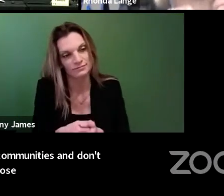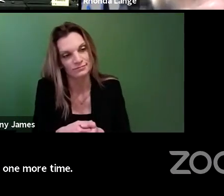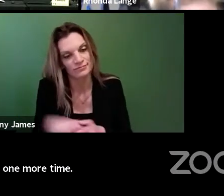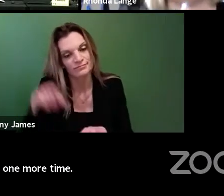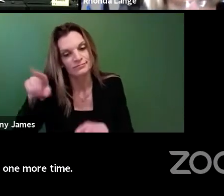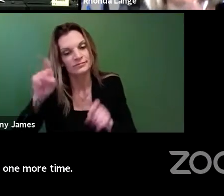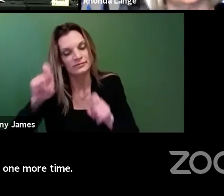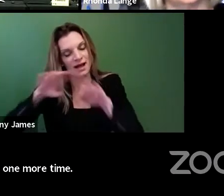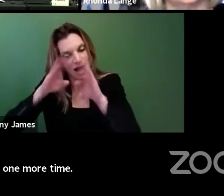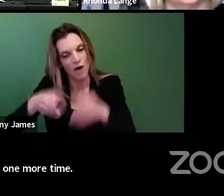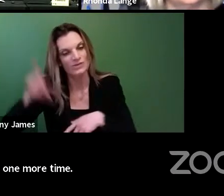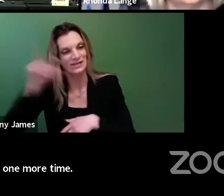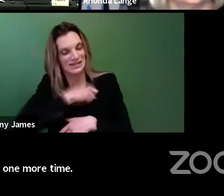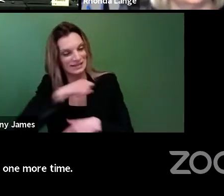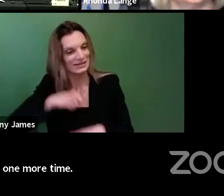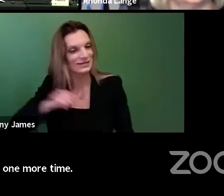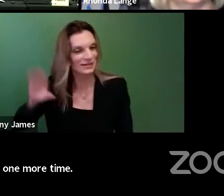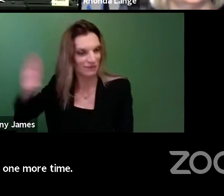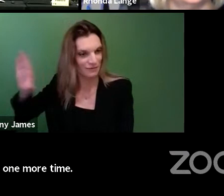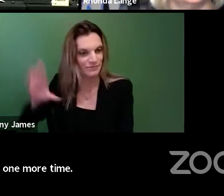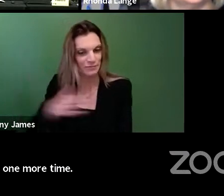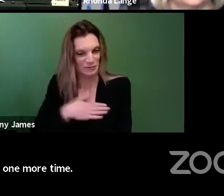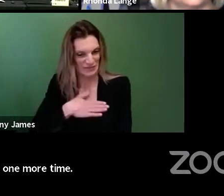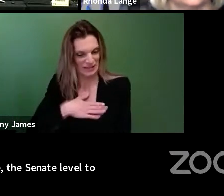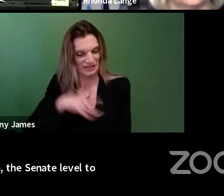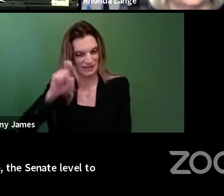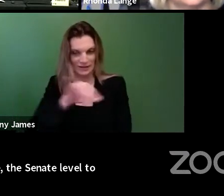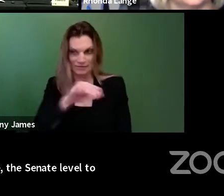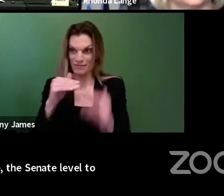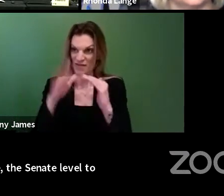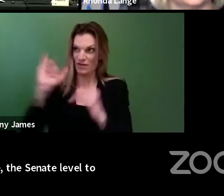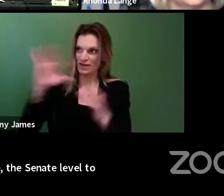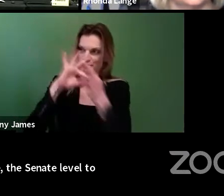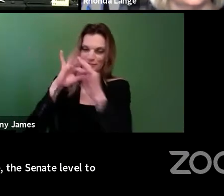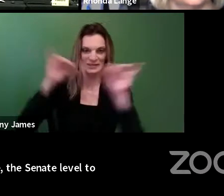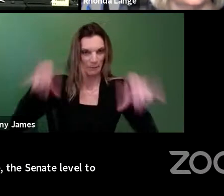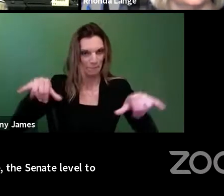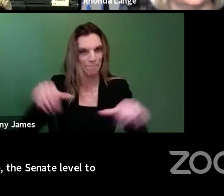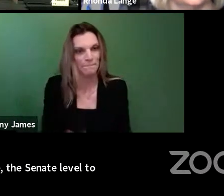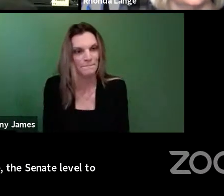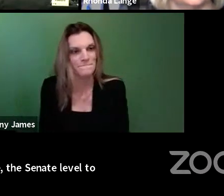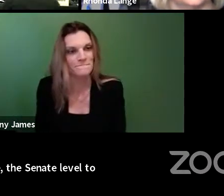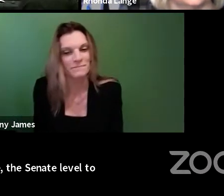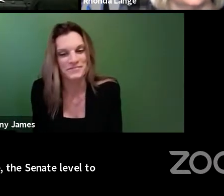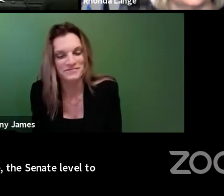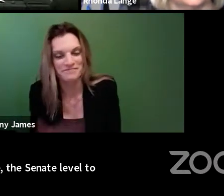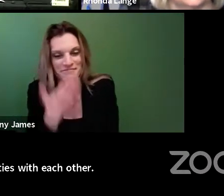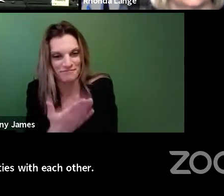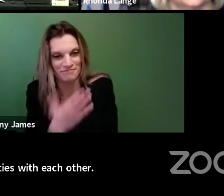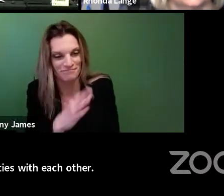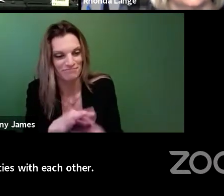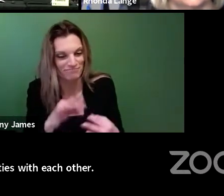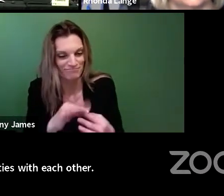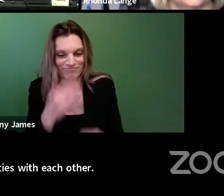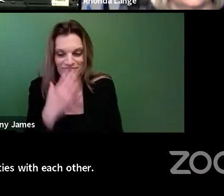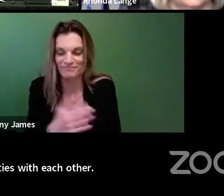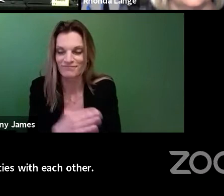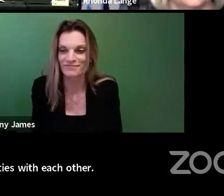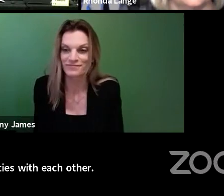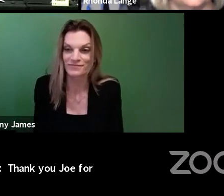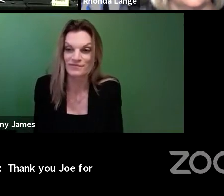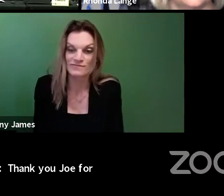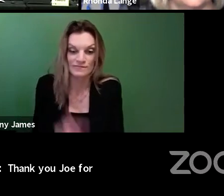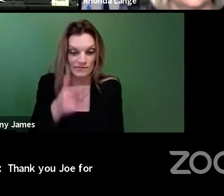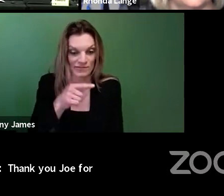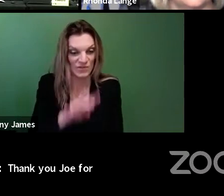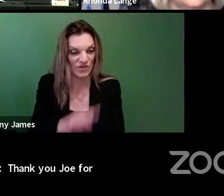level to keep those lakeshore communities with each other. Thank you. Thank you, Joy, for taking the time to address the commission.